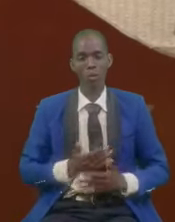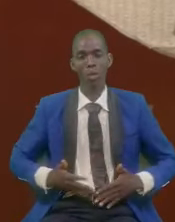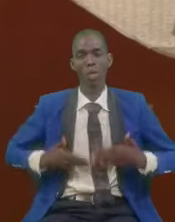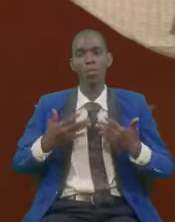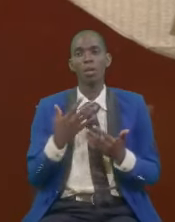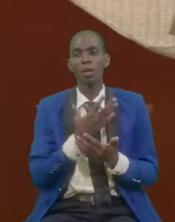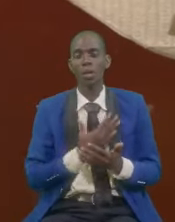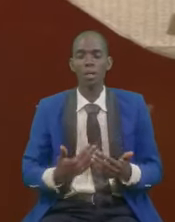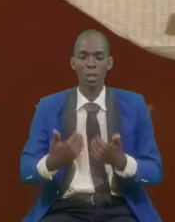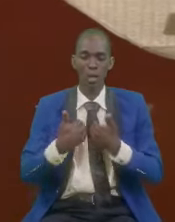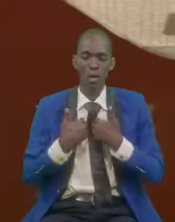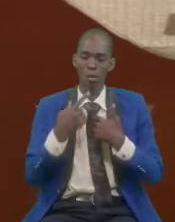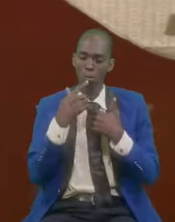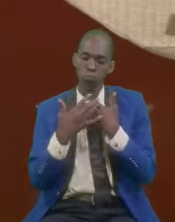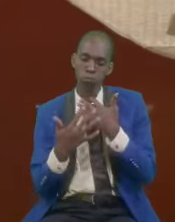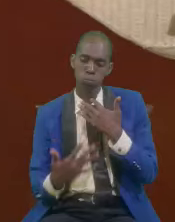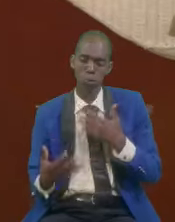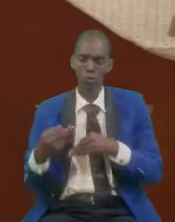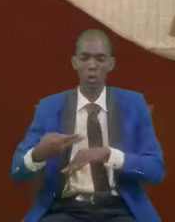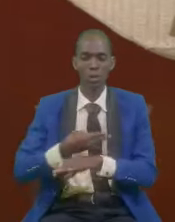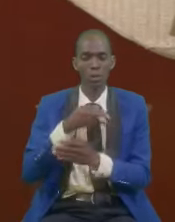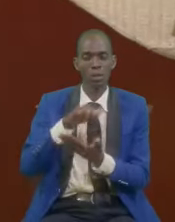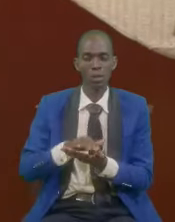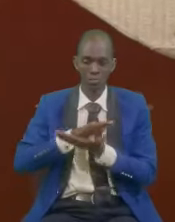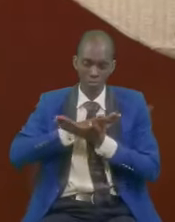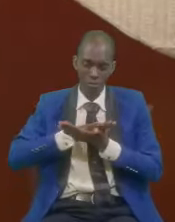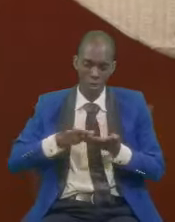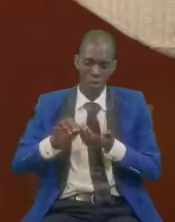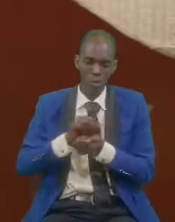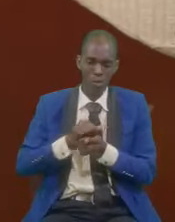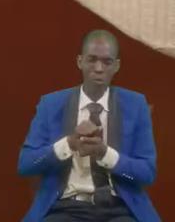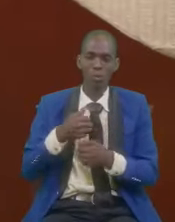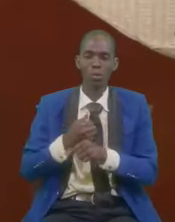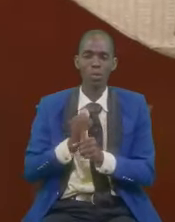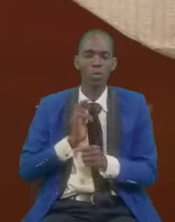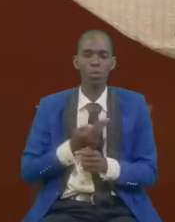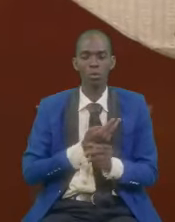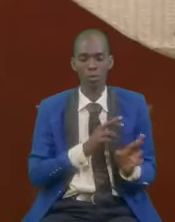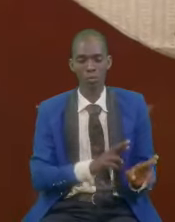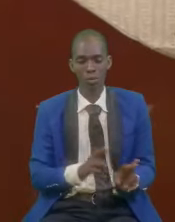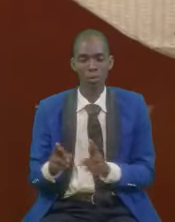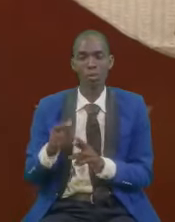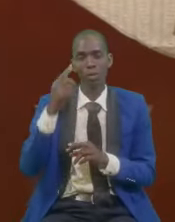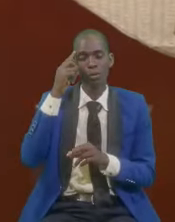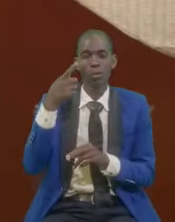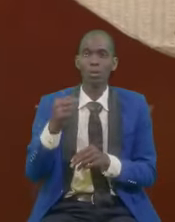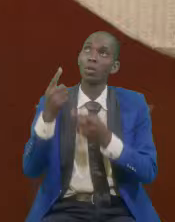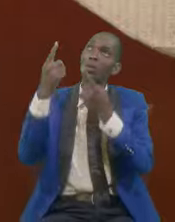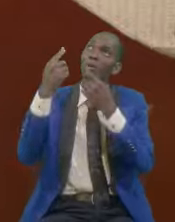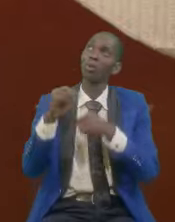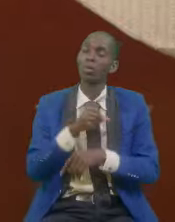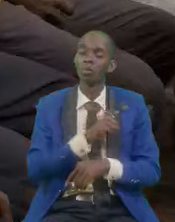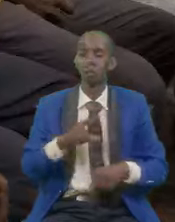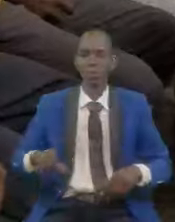the Lamb cleanse us, purge us, purify us, and make us ready for the coming of